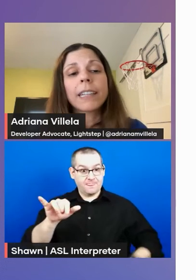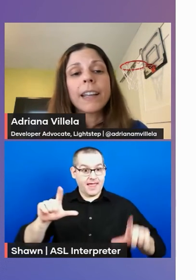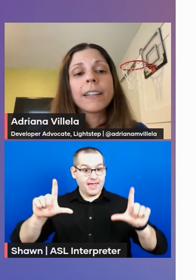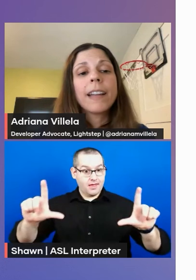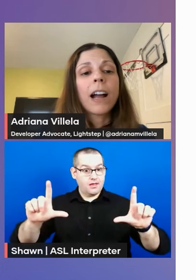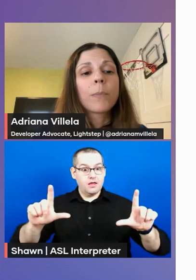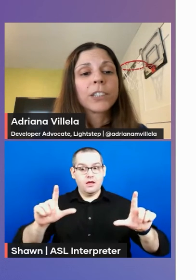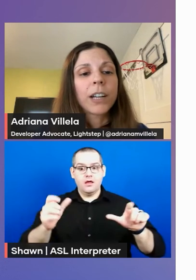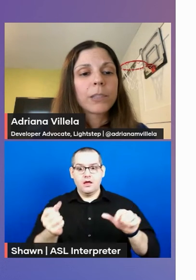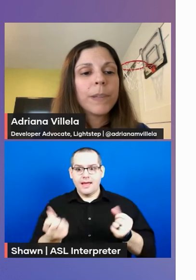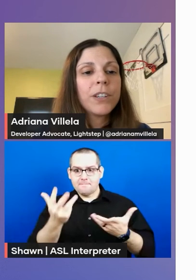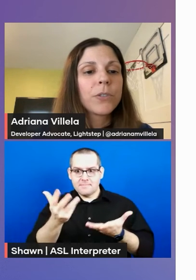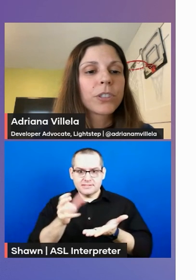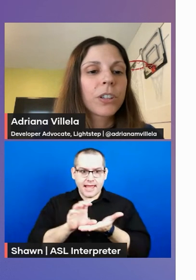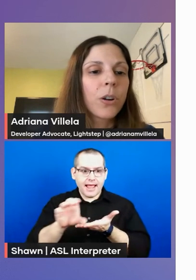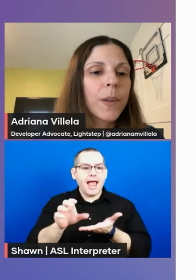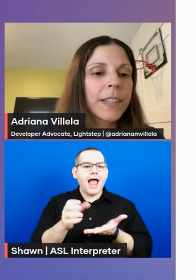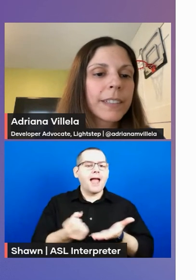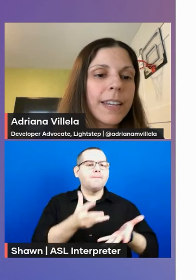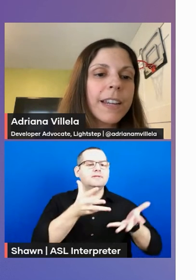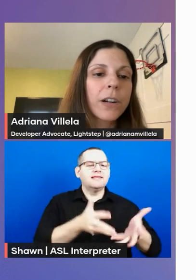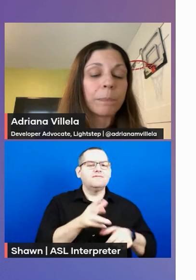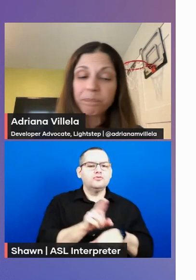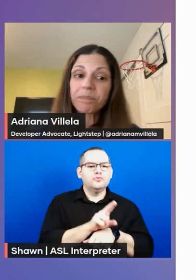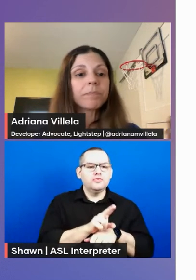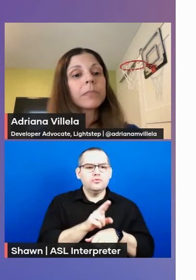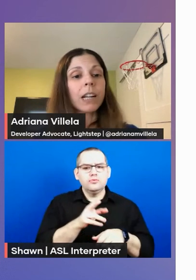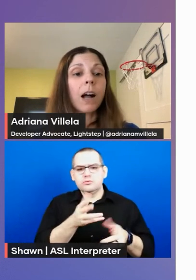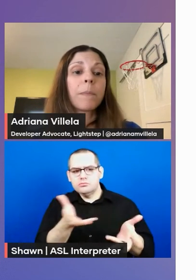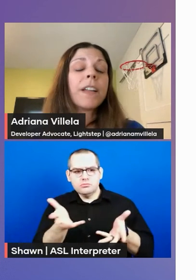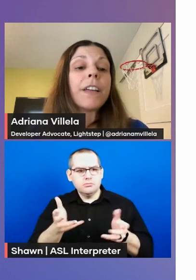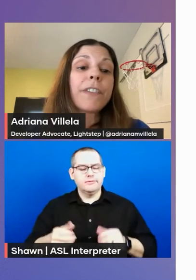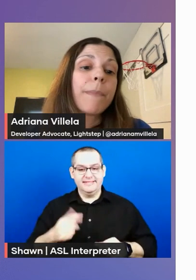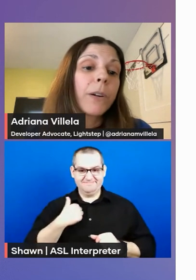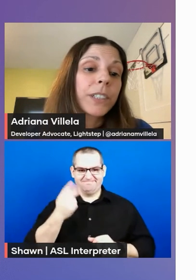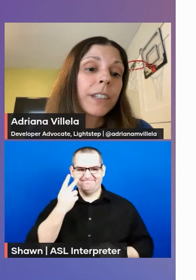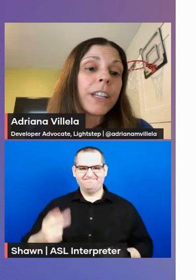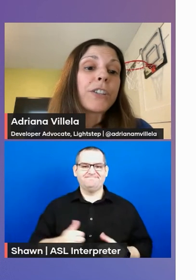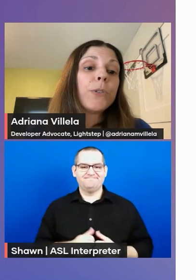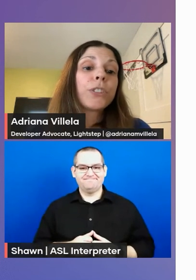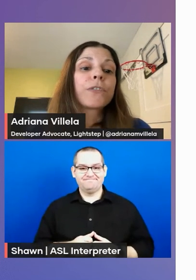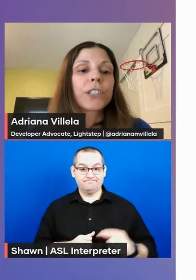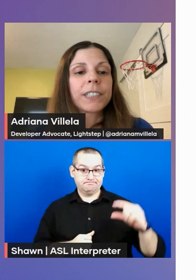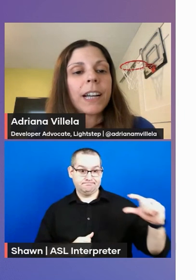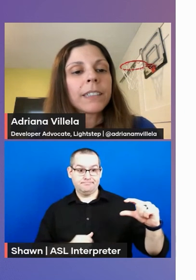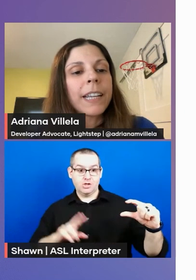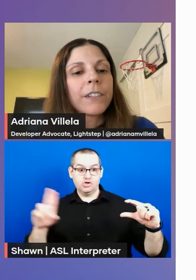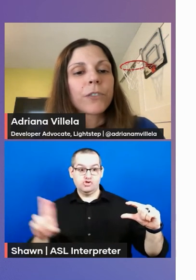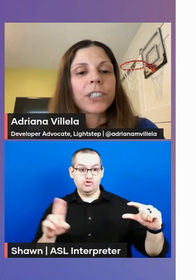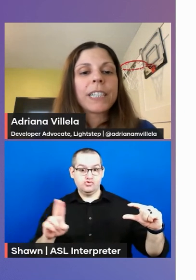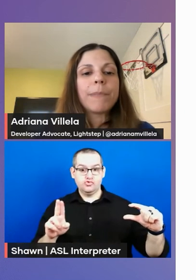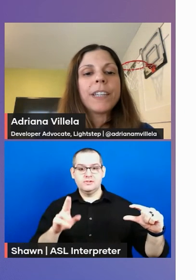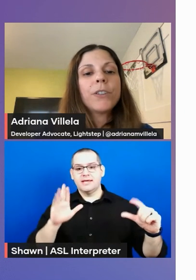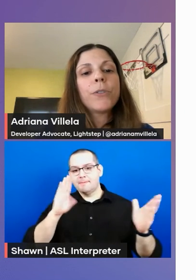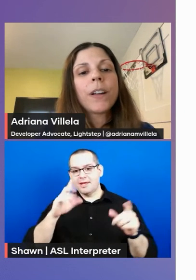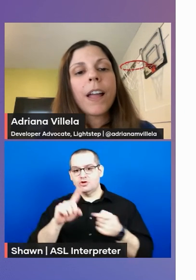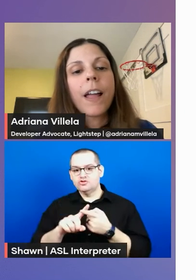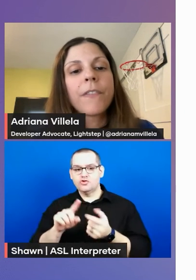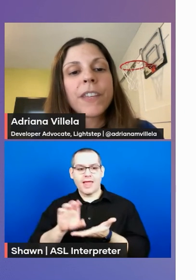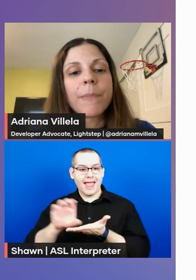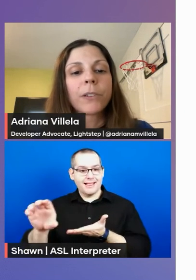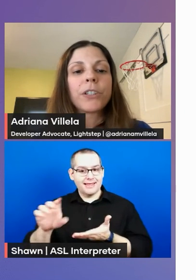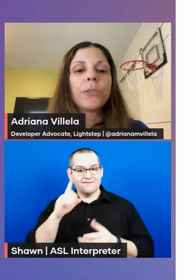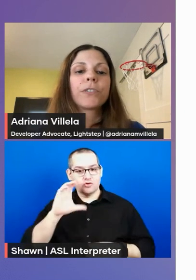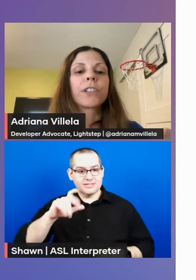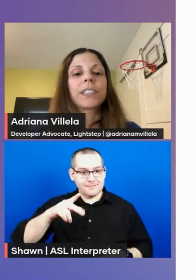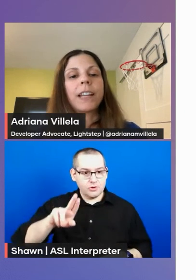been allocated, how much has been used. So we can see here the amount used versus allocated for our CPU